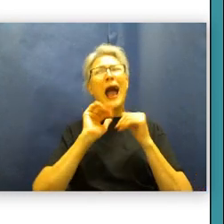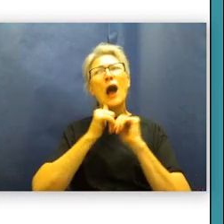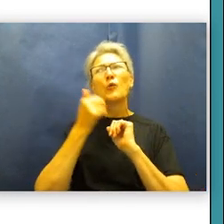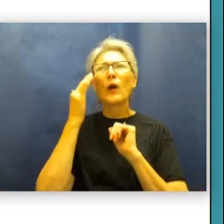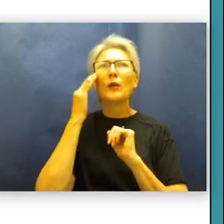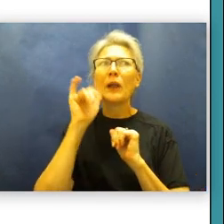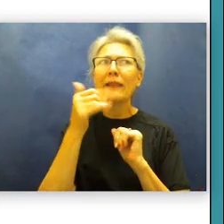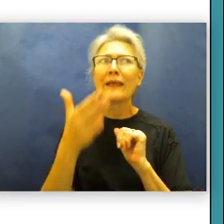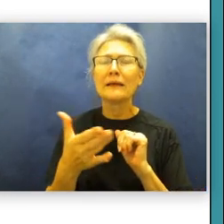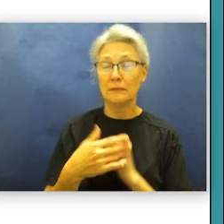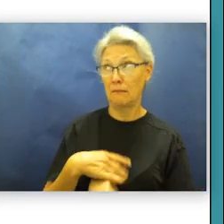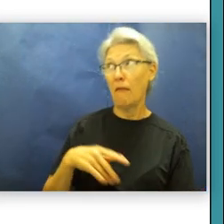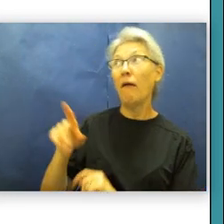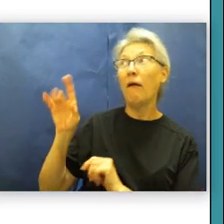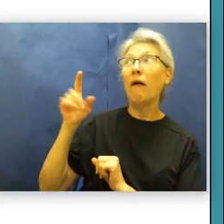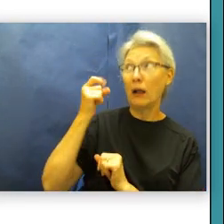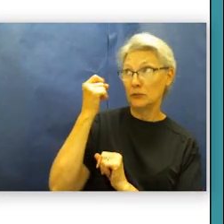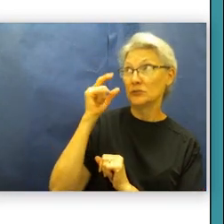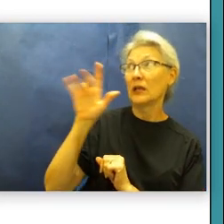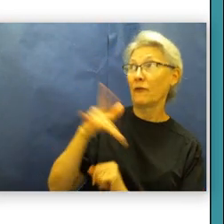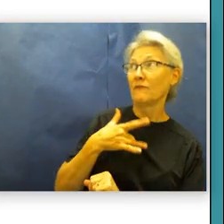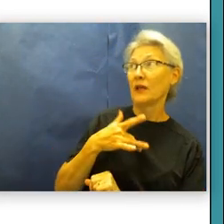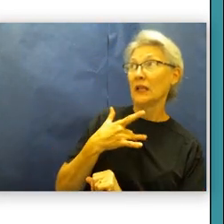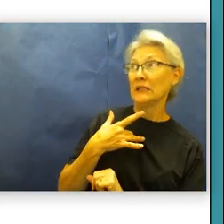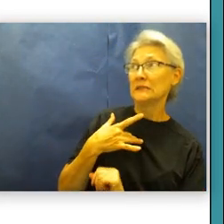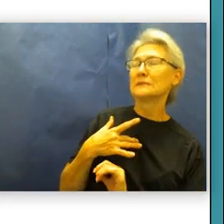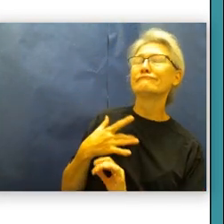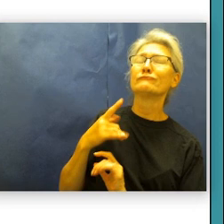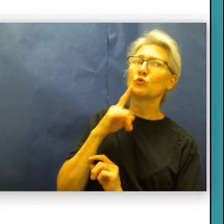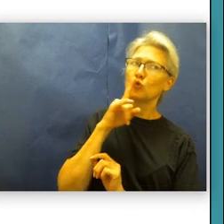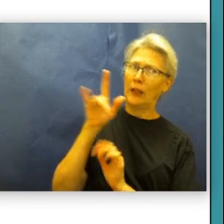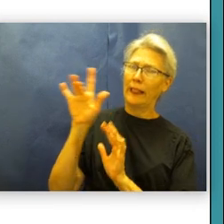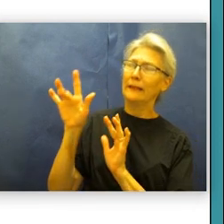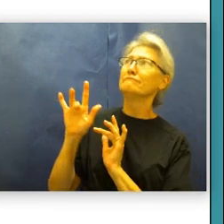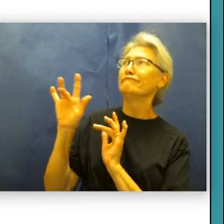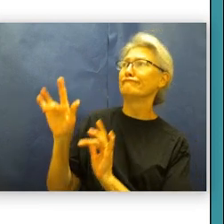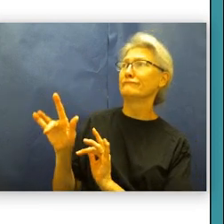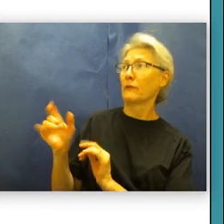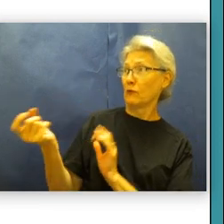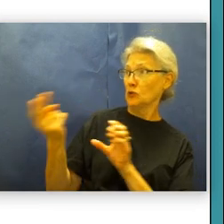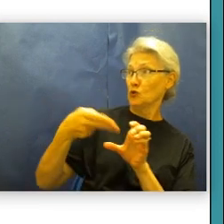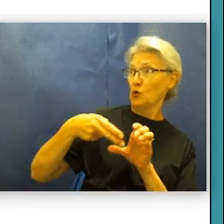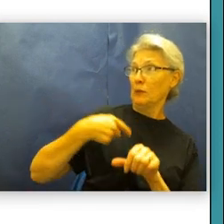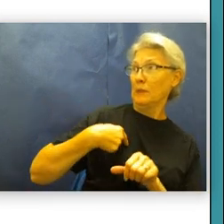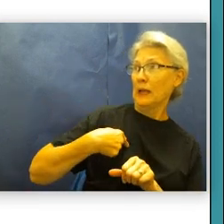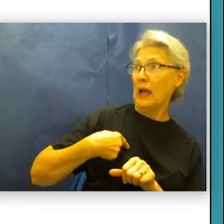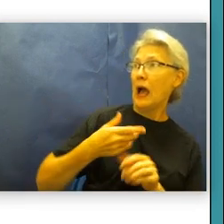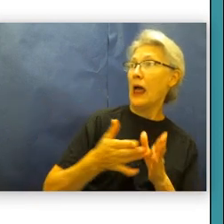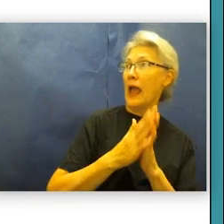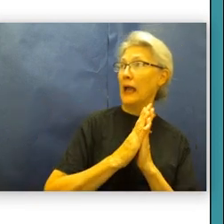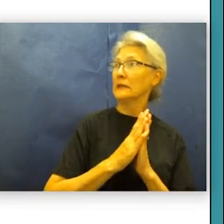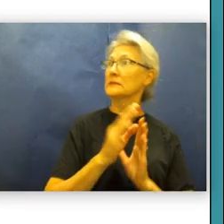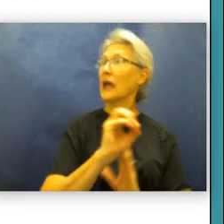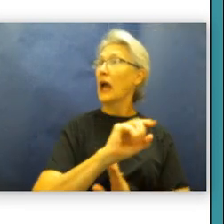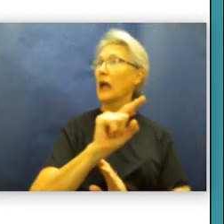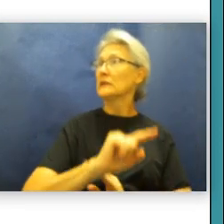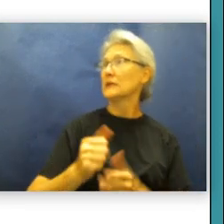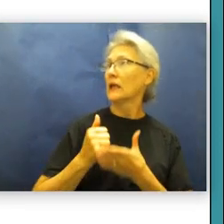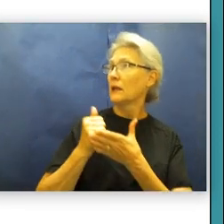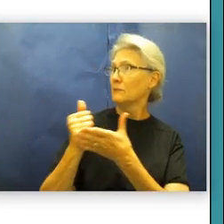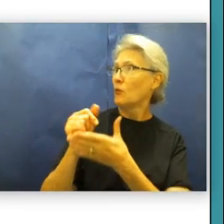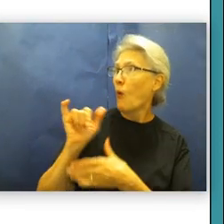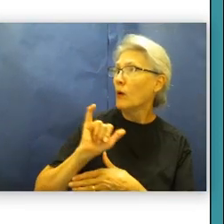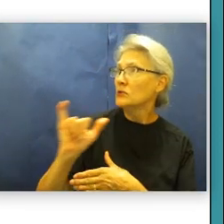feel," said the little girl, who was truly sorry for him. "If you will come with me, I'll ask Oz to do all he can for